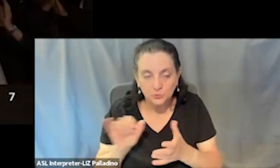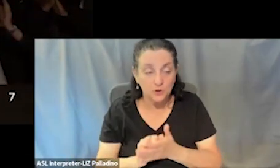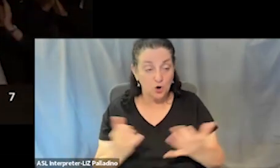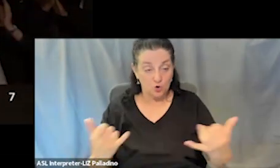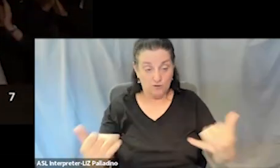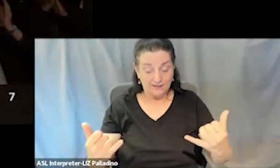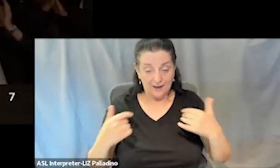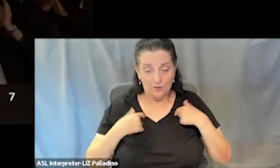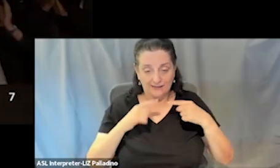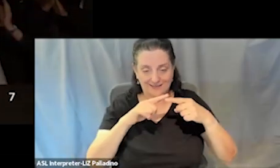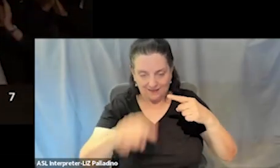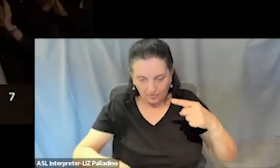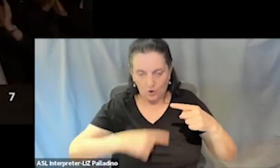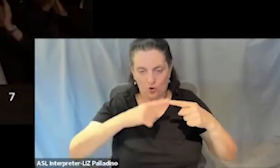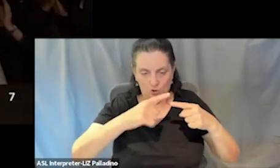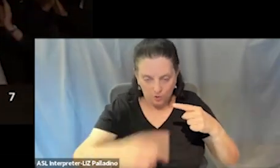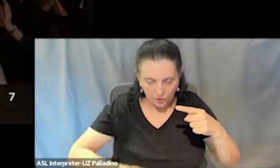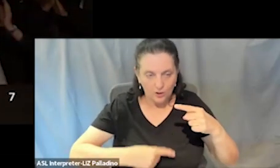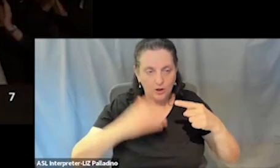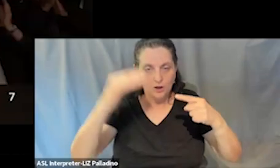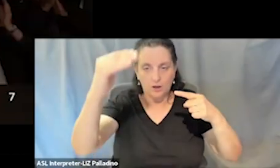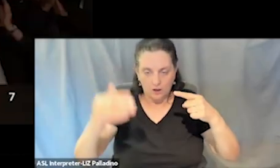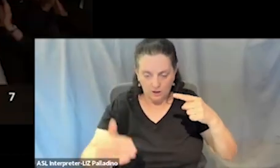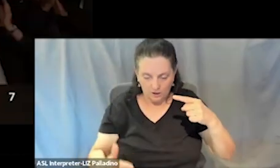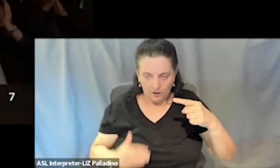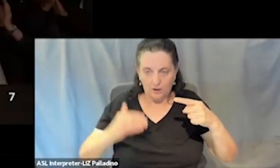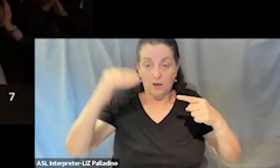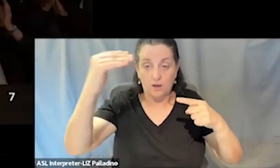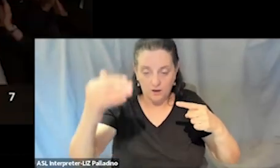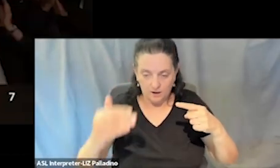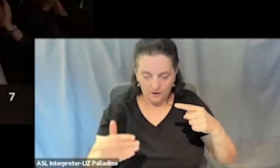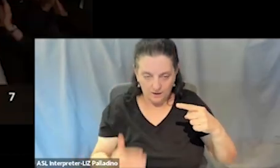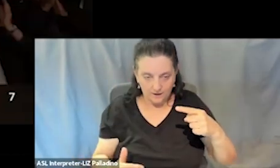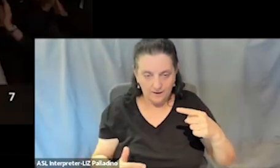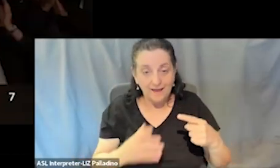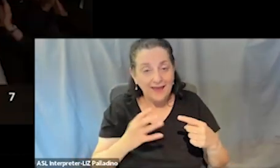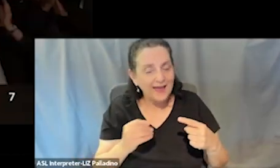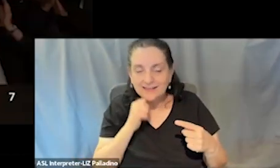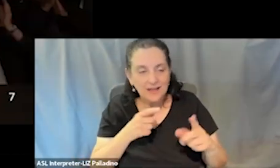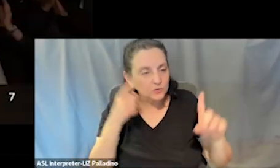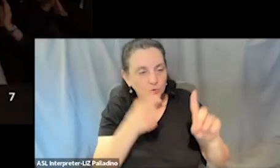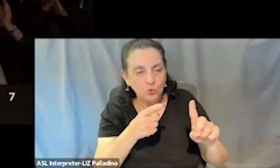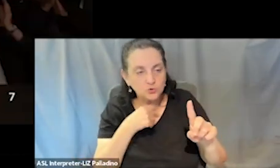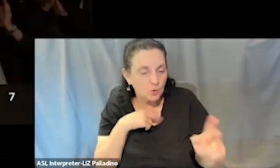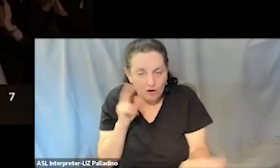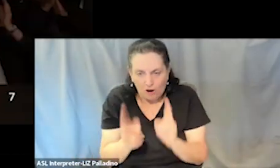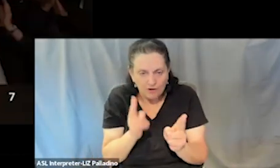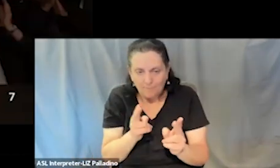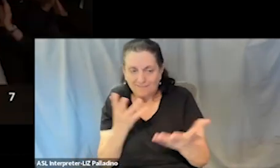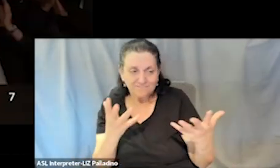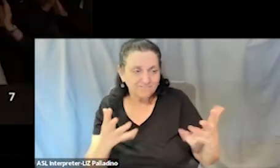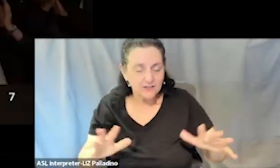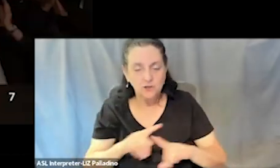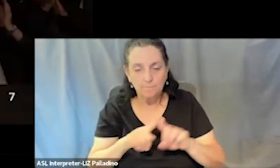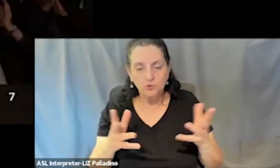a cyclical process, and many of the stages are iterative. The goal is not to race to the finish. The goal is